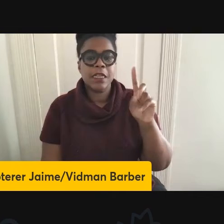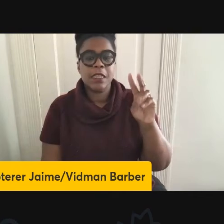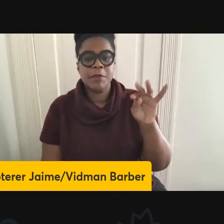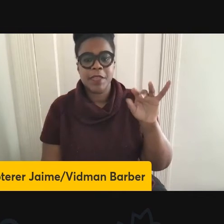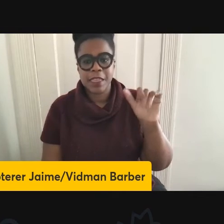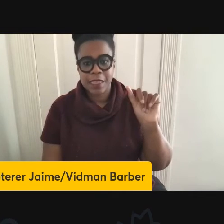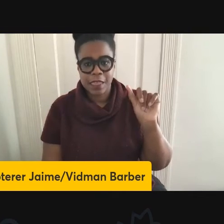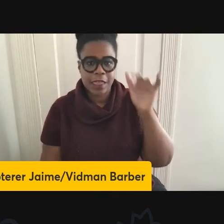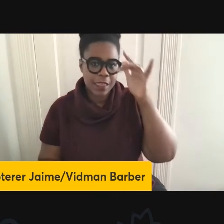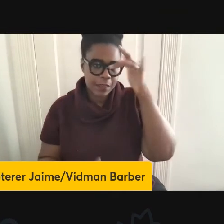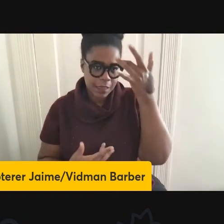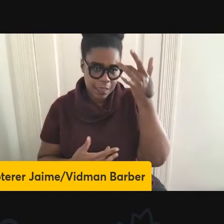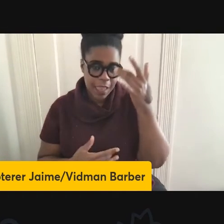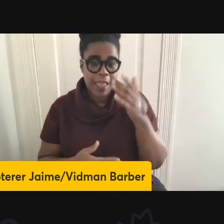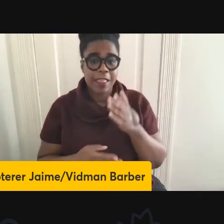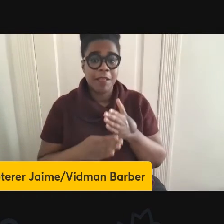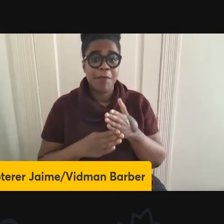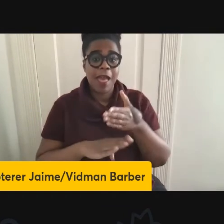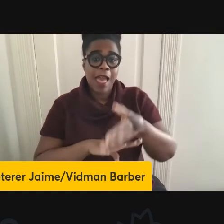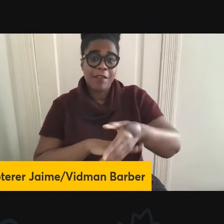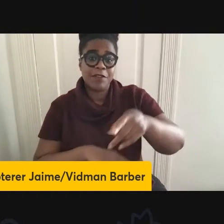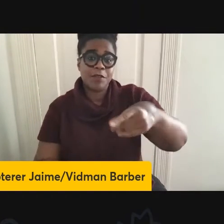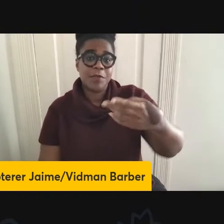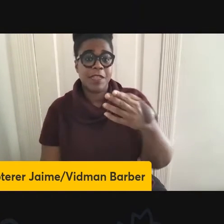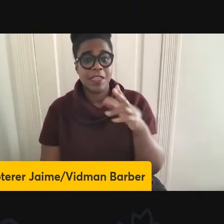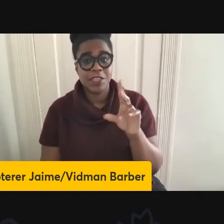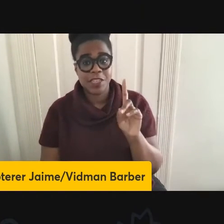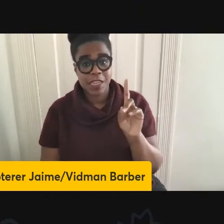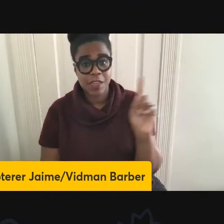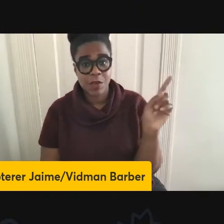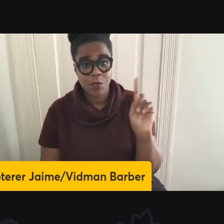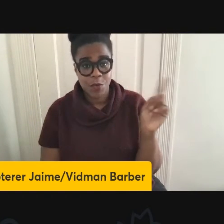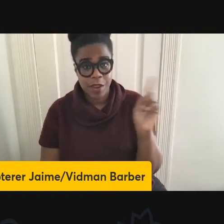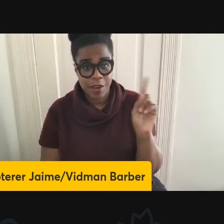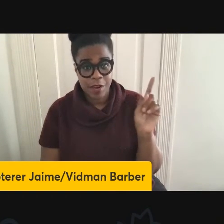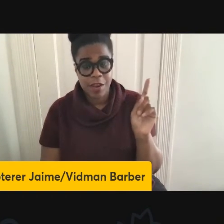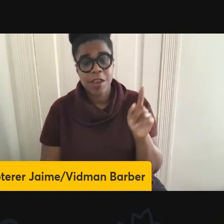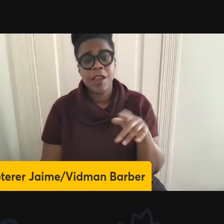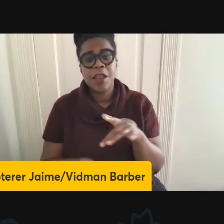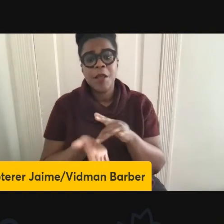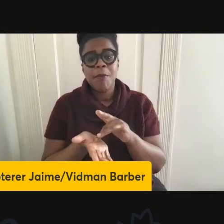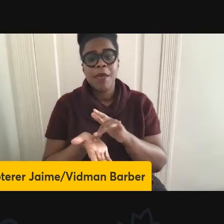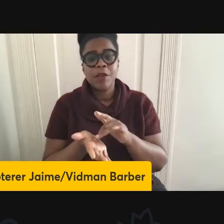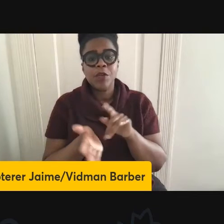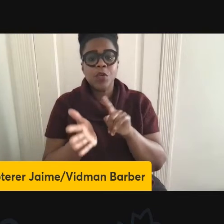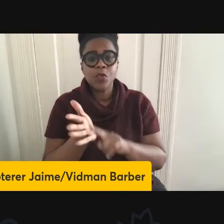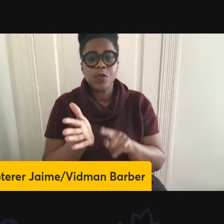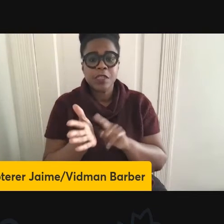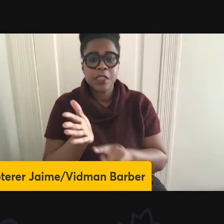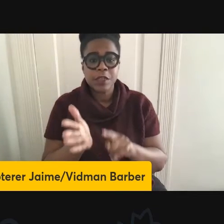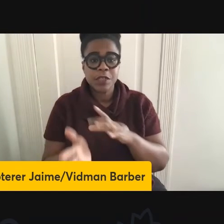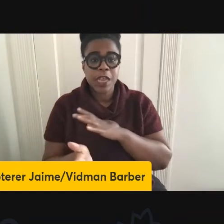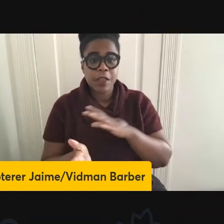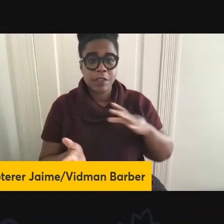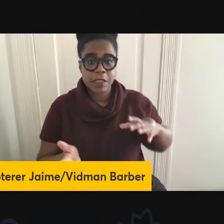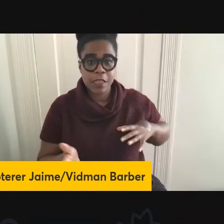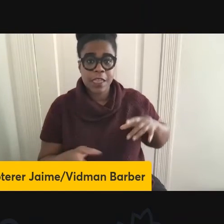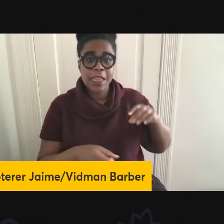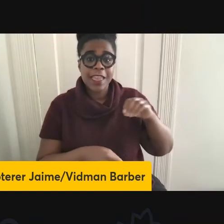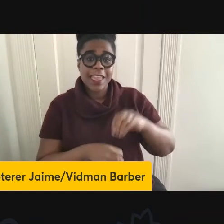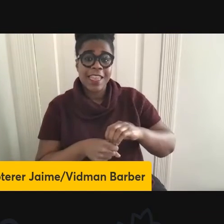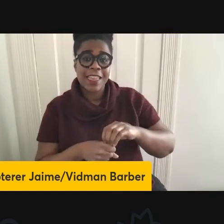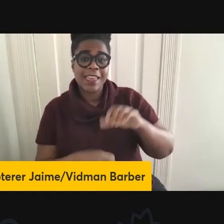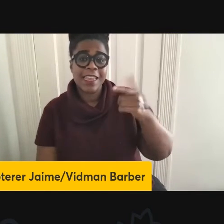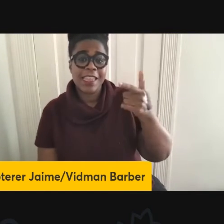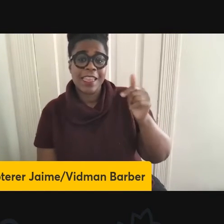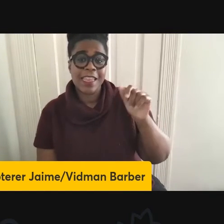on and did a postdoc at the Medical Research Council, which is in the Gambia, which is West